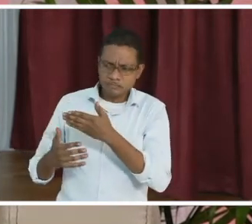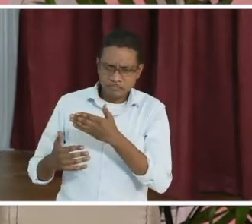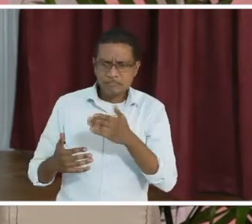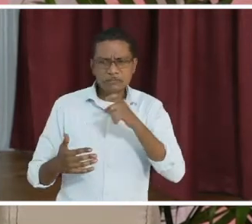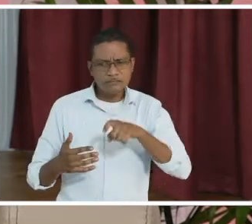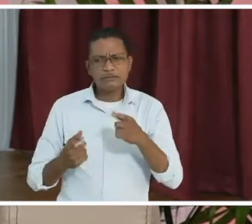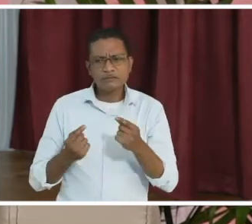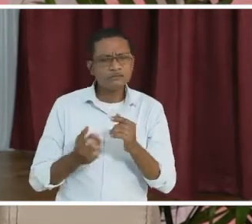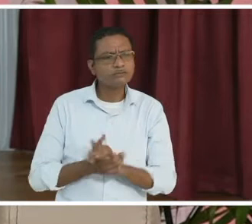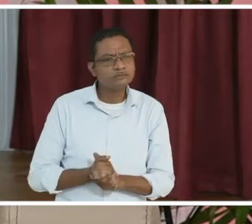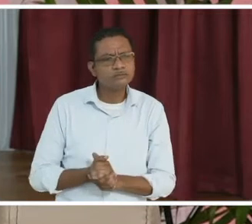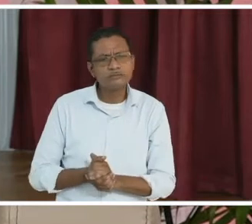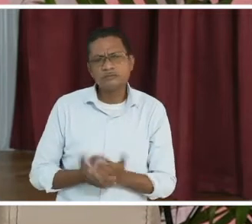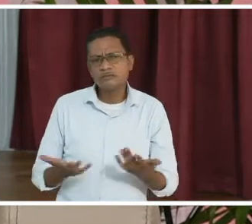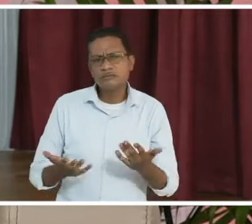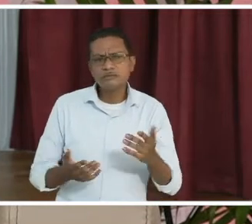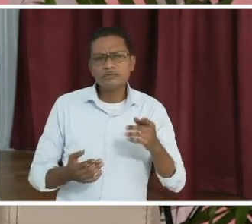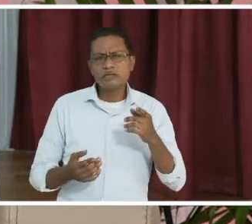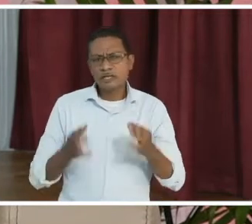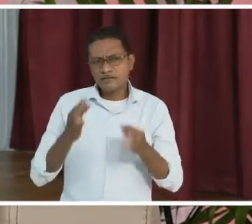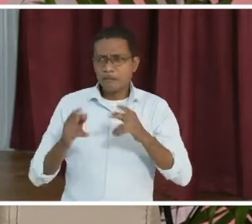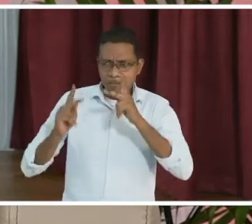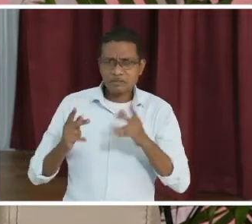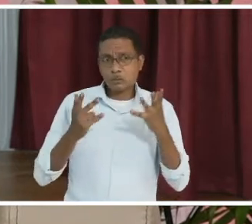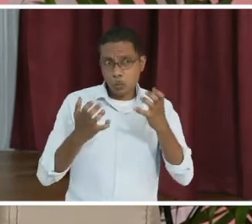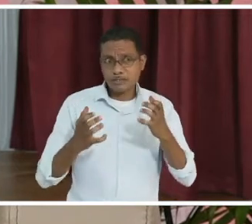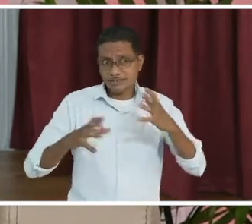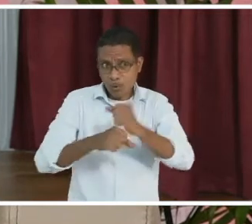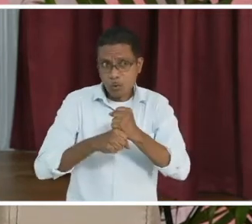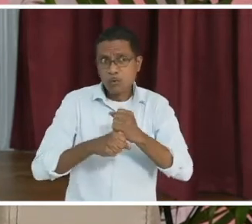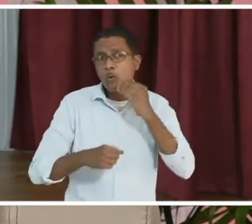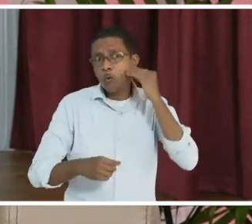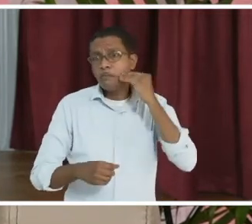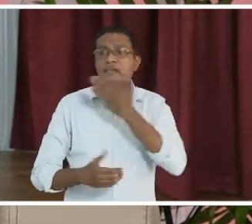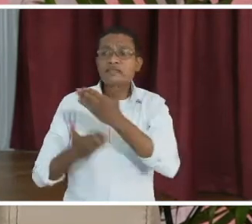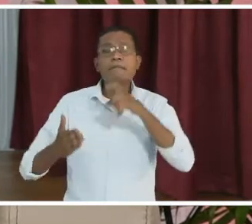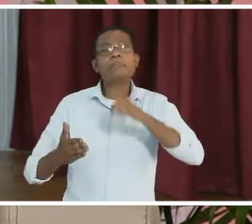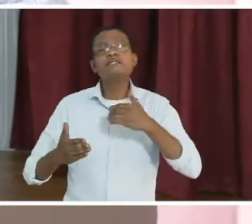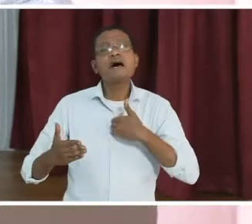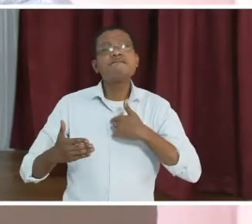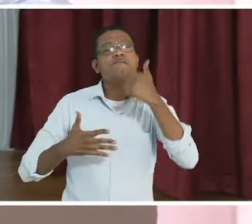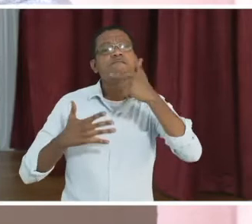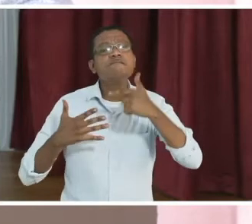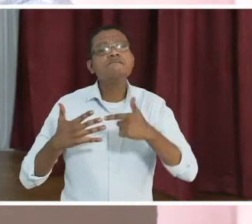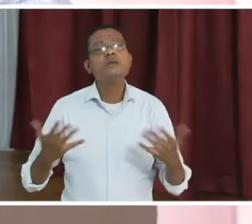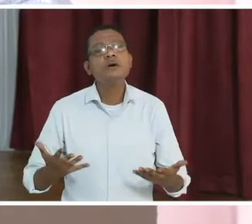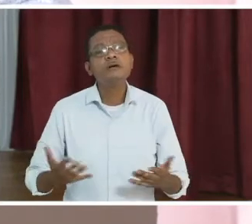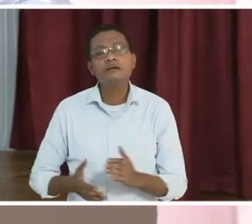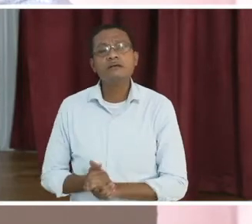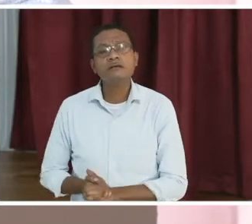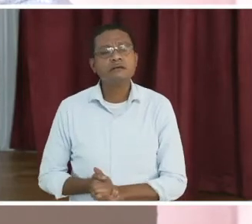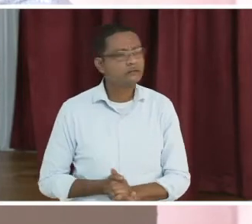but generally, if you're aspiring to be a homeowner, what are some of the key components that you need to bring forth? Primarily, in order